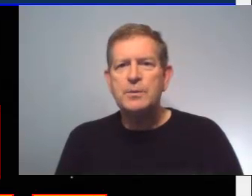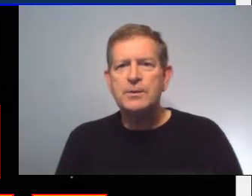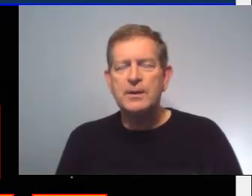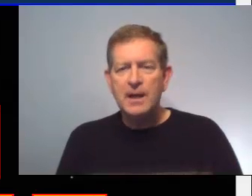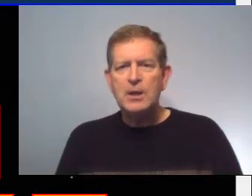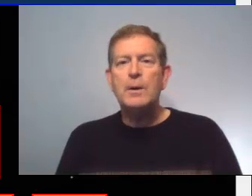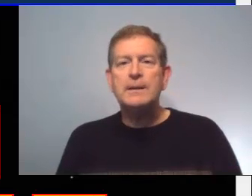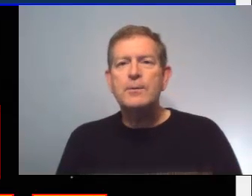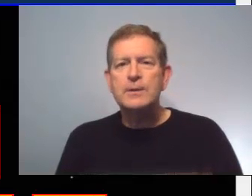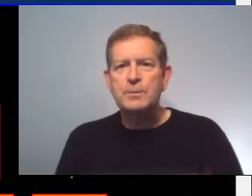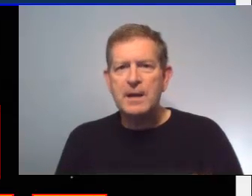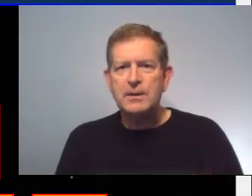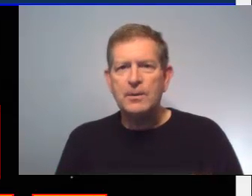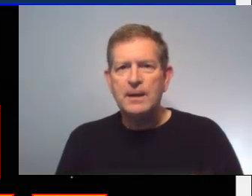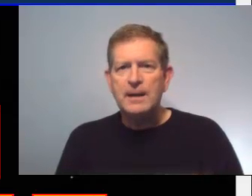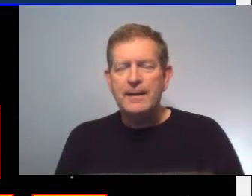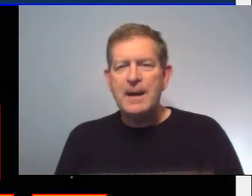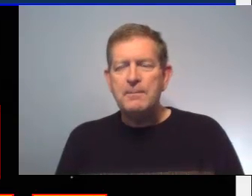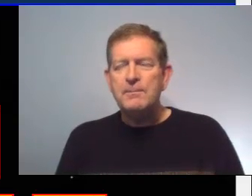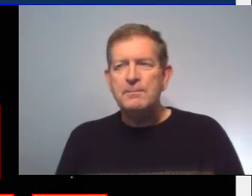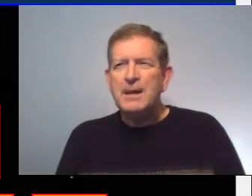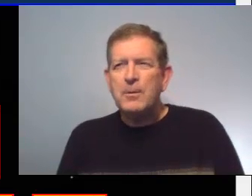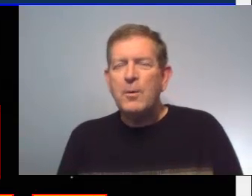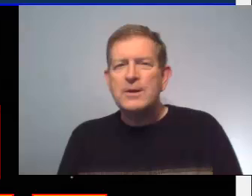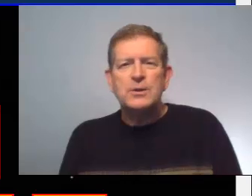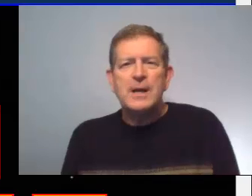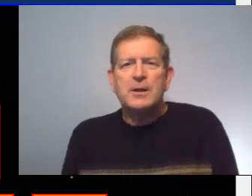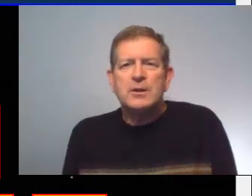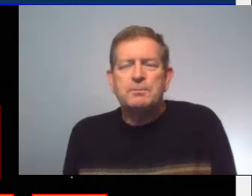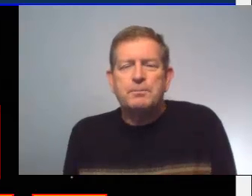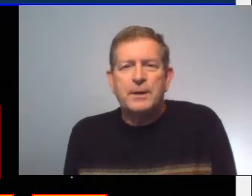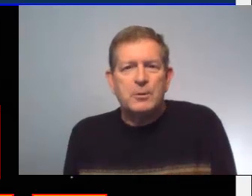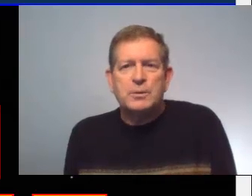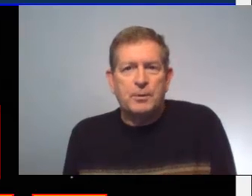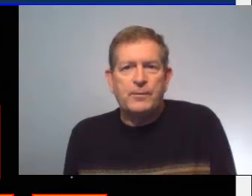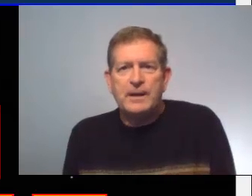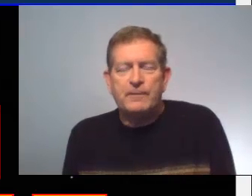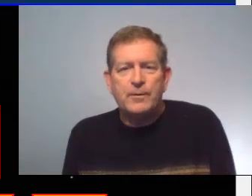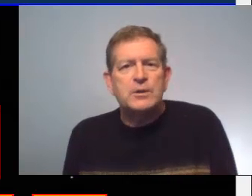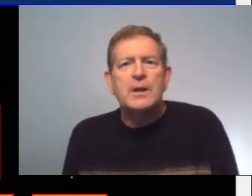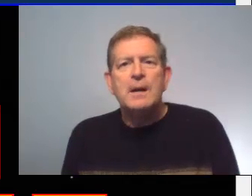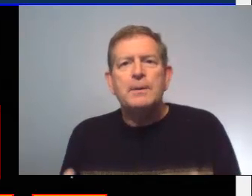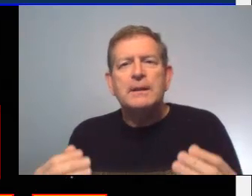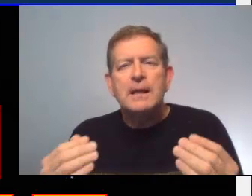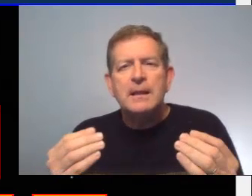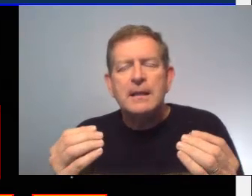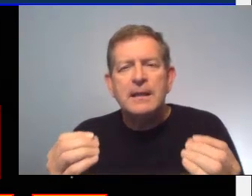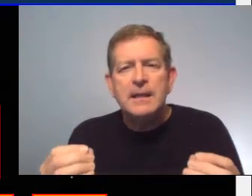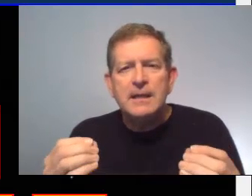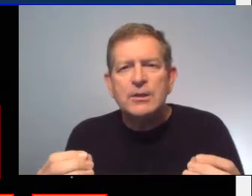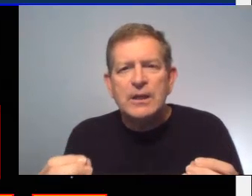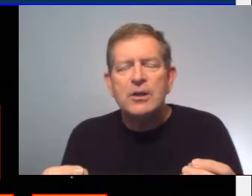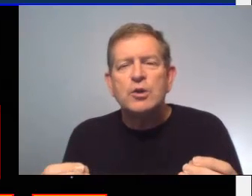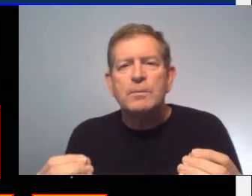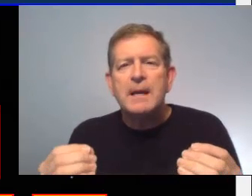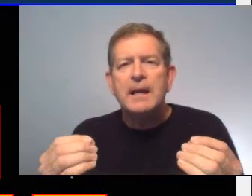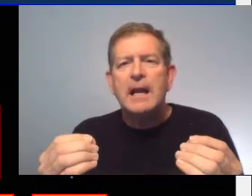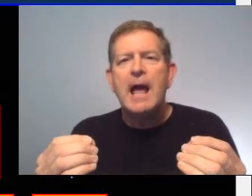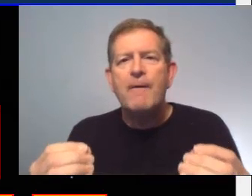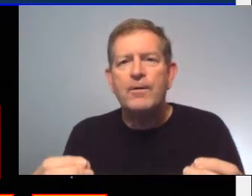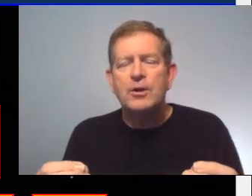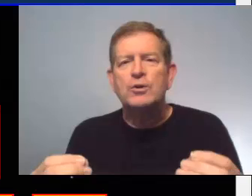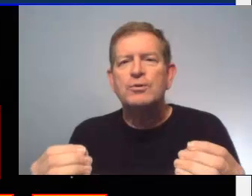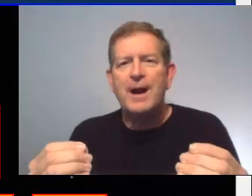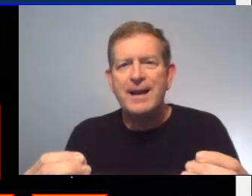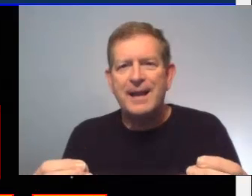speak to this person. You want them to respect you. And that requires, you're not going to pronounce perfectly at first, but they need to see that you're making